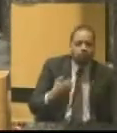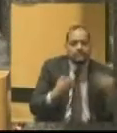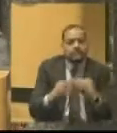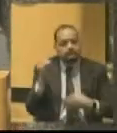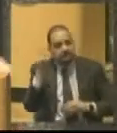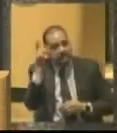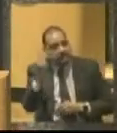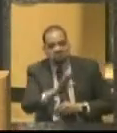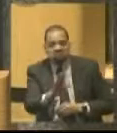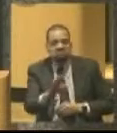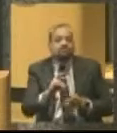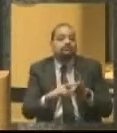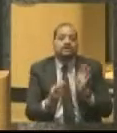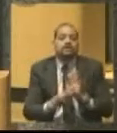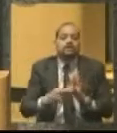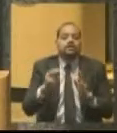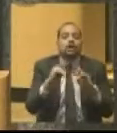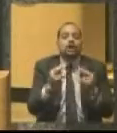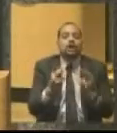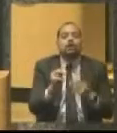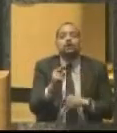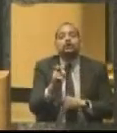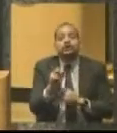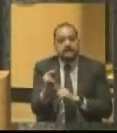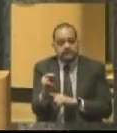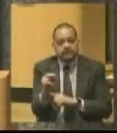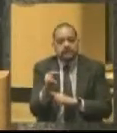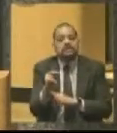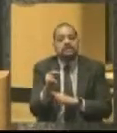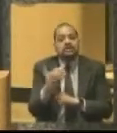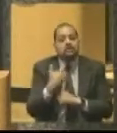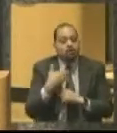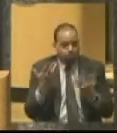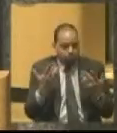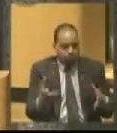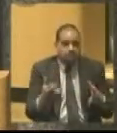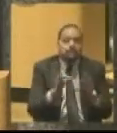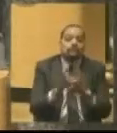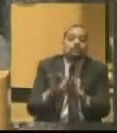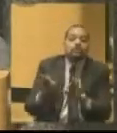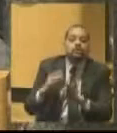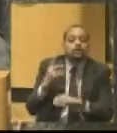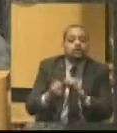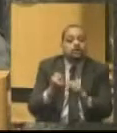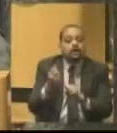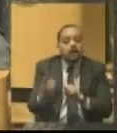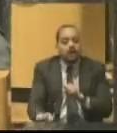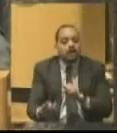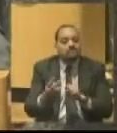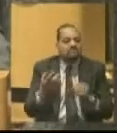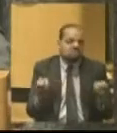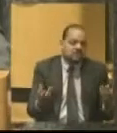Union had been freeing slaves for almost a year and a half, tens of thousands of slaves. So the mythology of